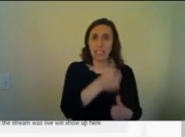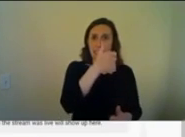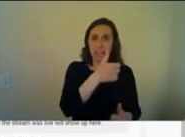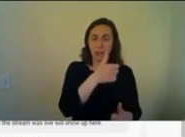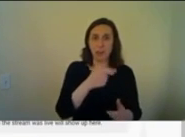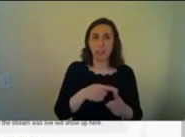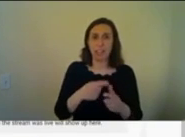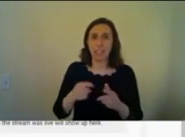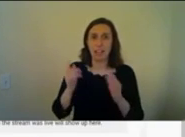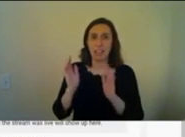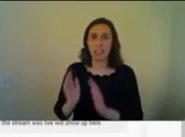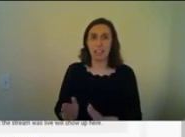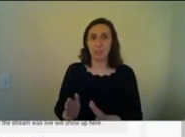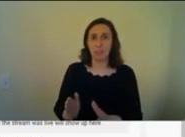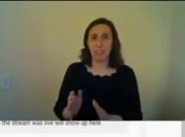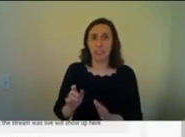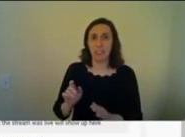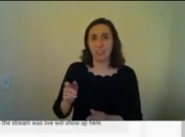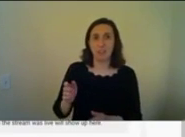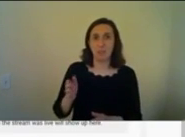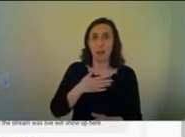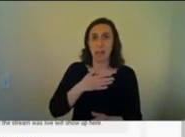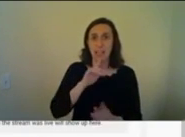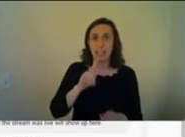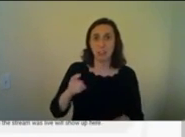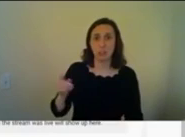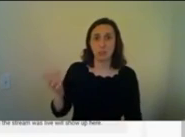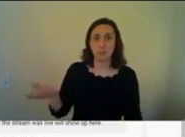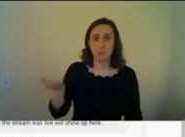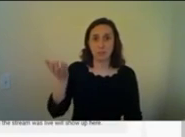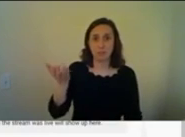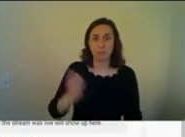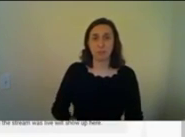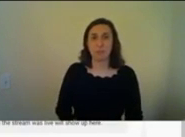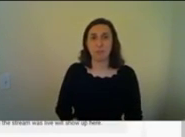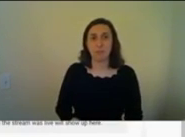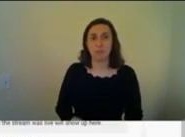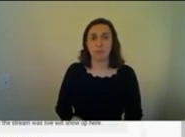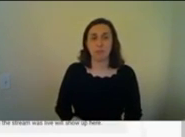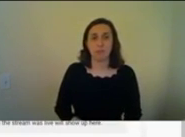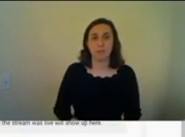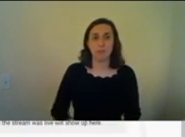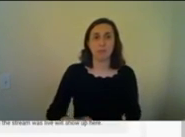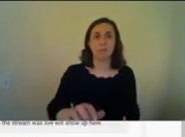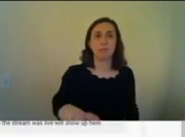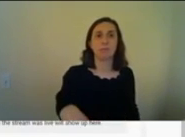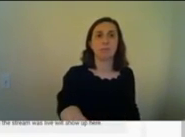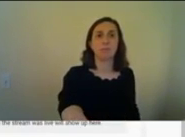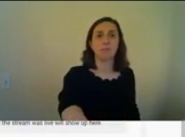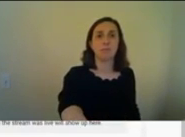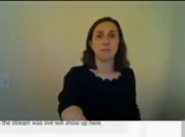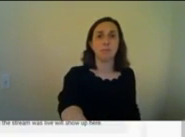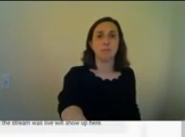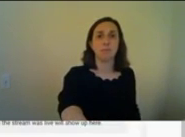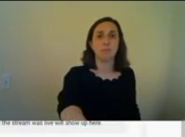And so this is my answer. And I will transfer back to the pane. Now what this is telling me is